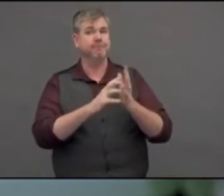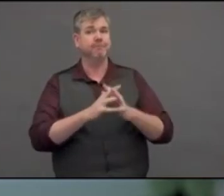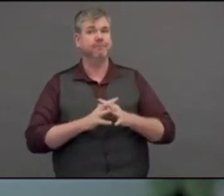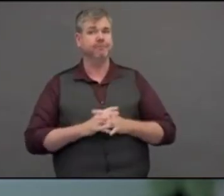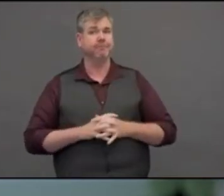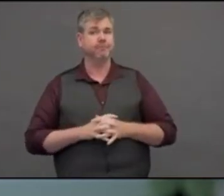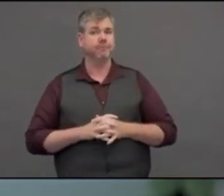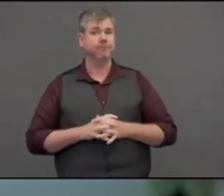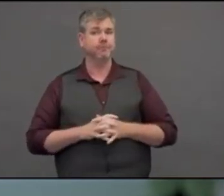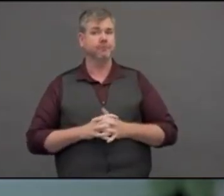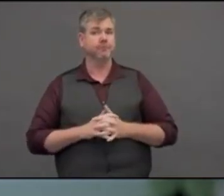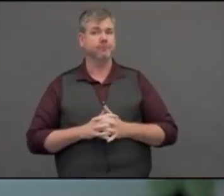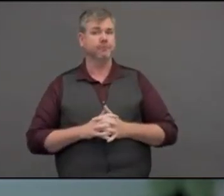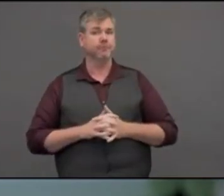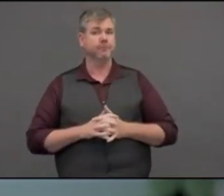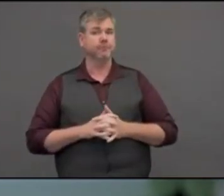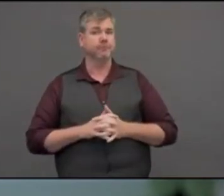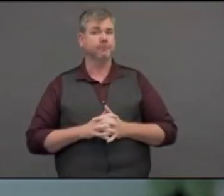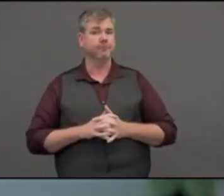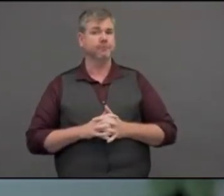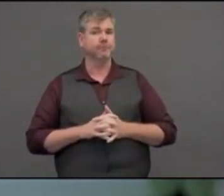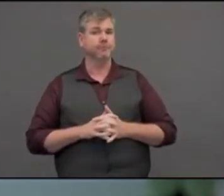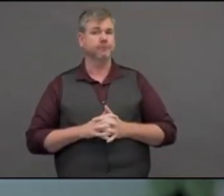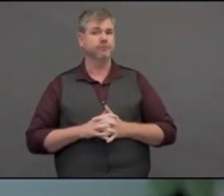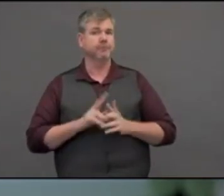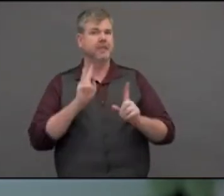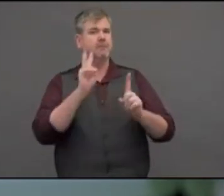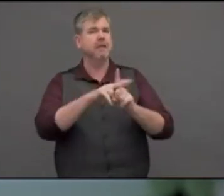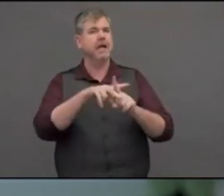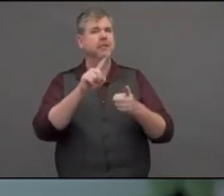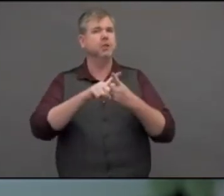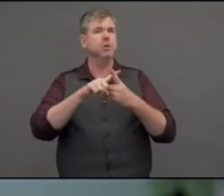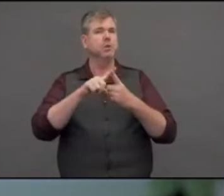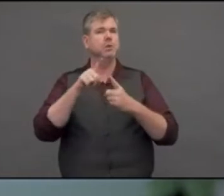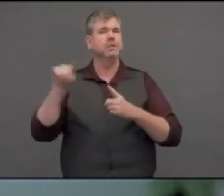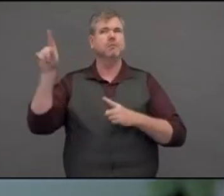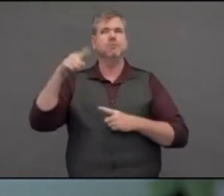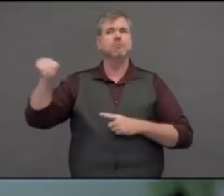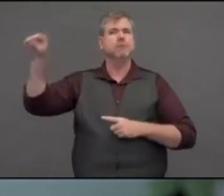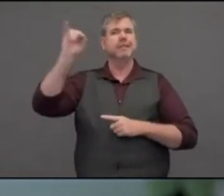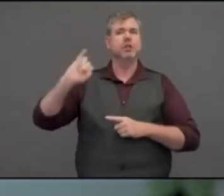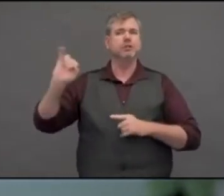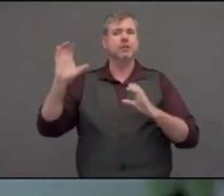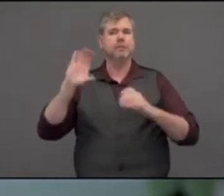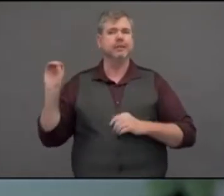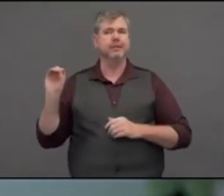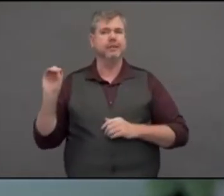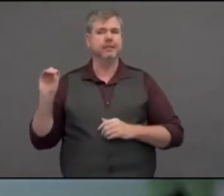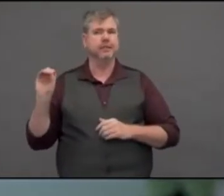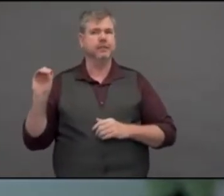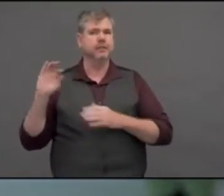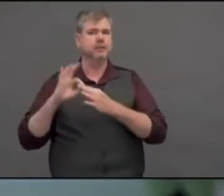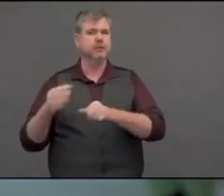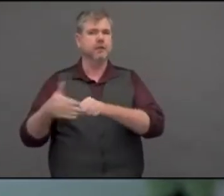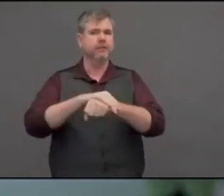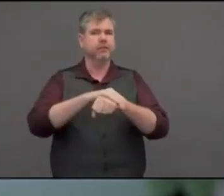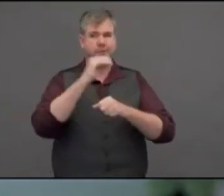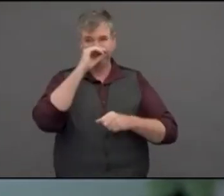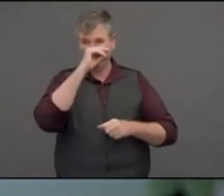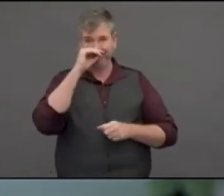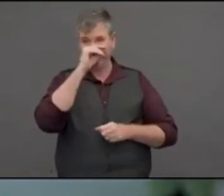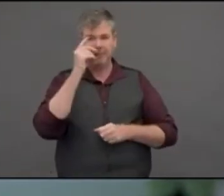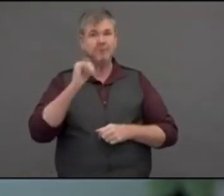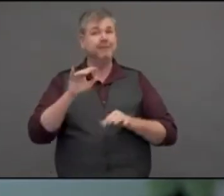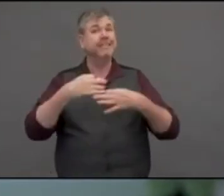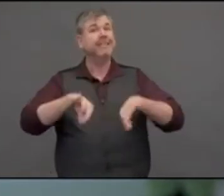for COVID-19 testing coverage. And that definition of essential workers is quite